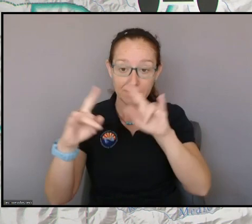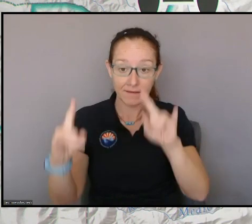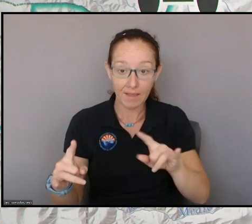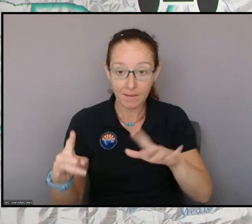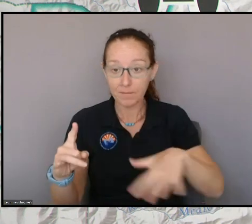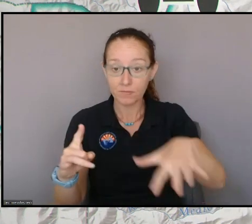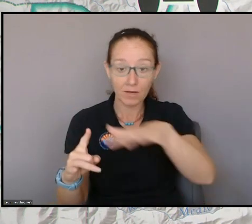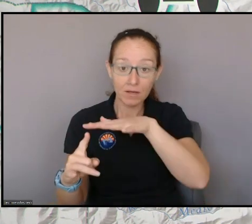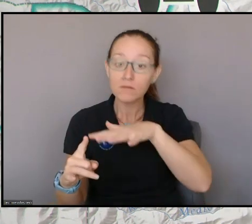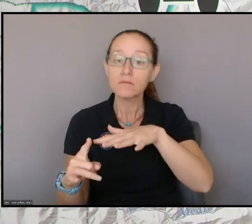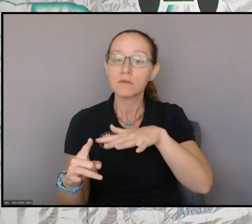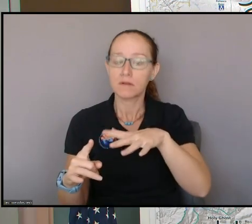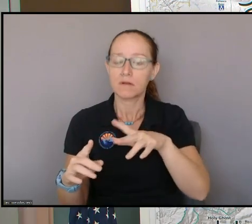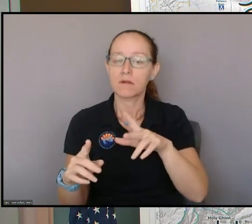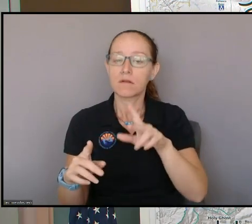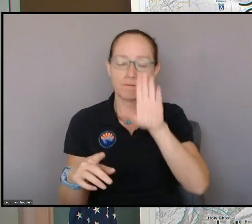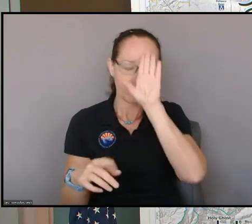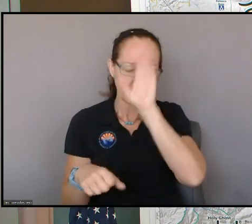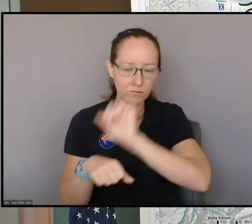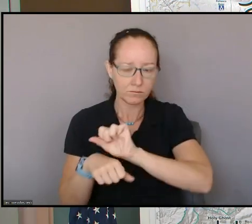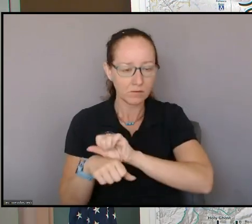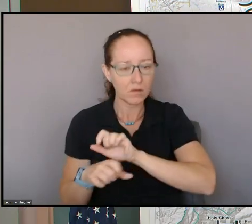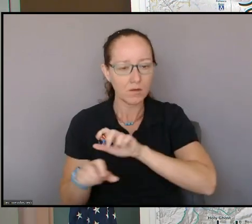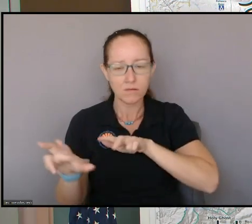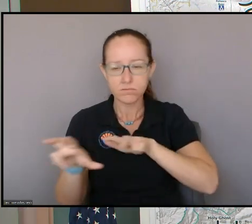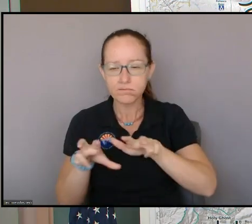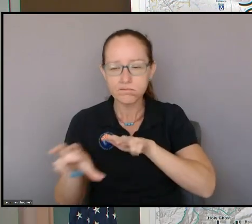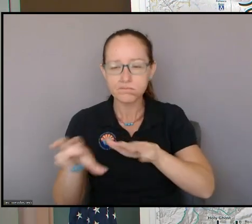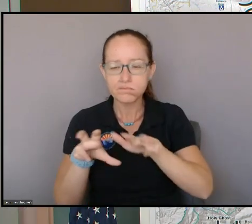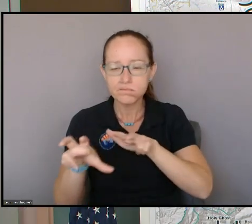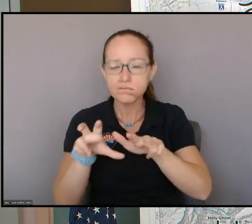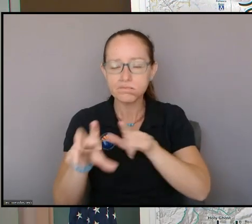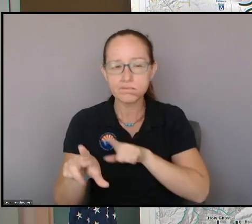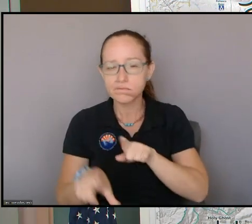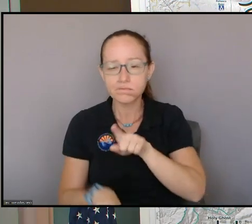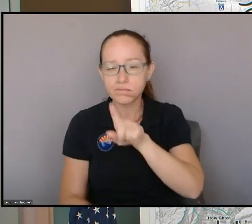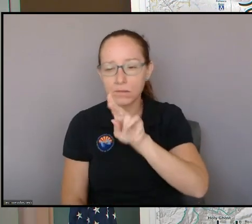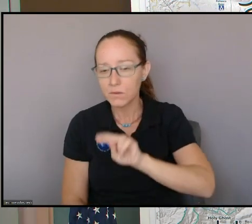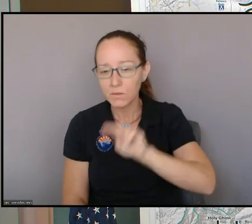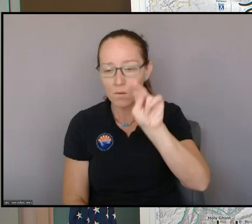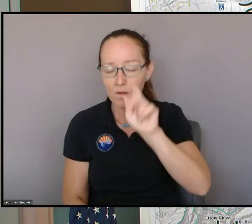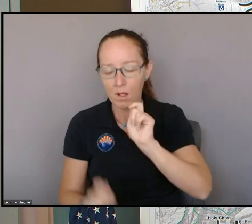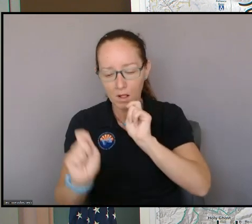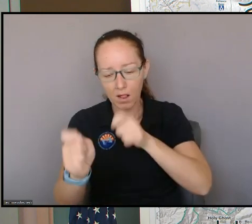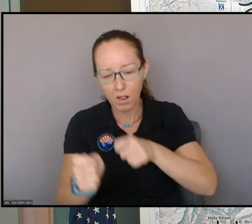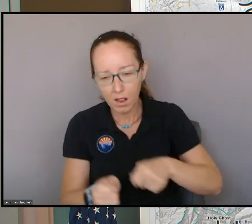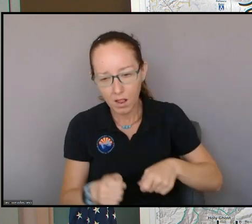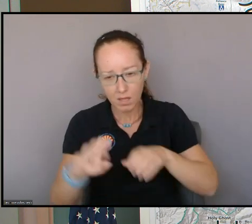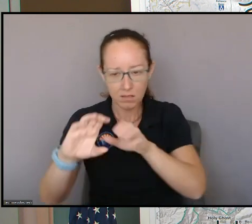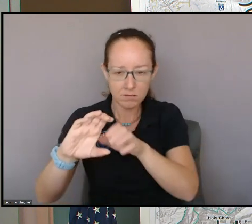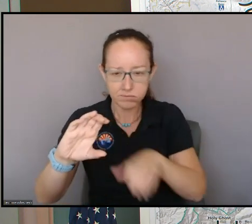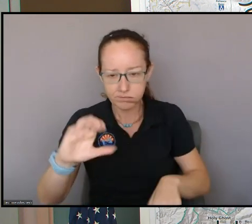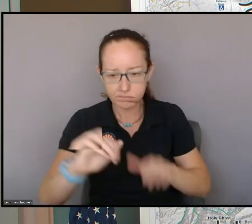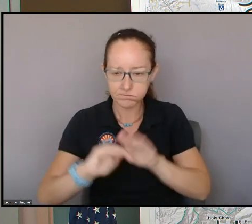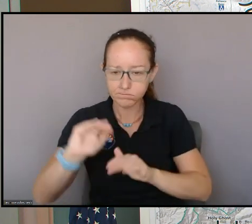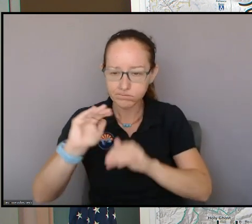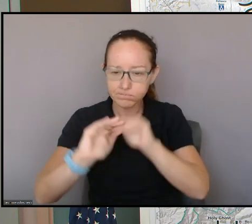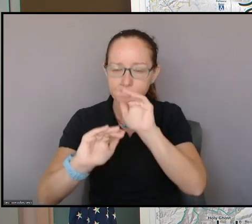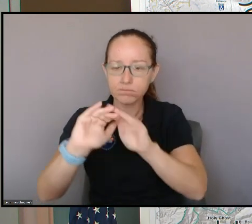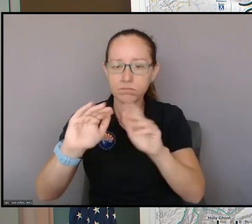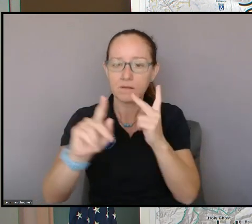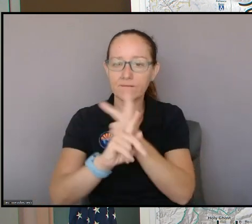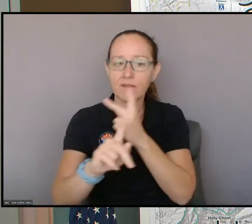divide, constructing handline in that area, looking for opportunities where we can get out of the heavier blowdown and